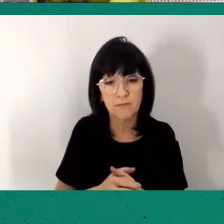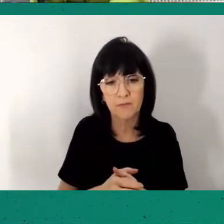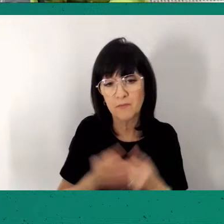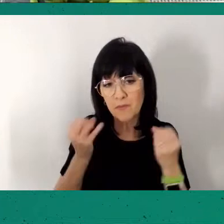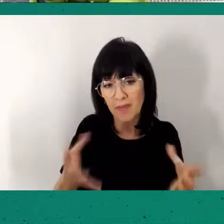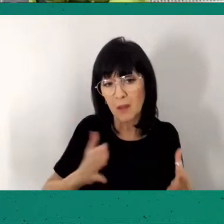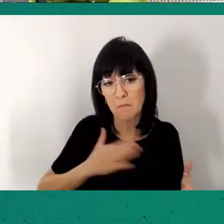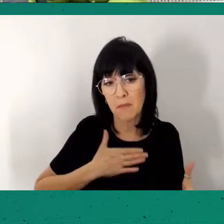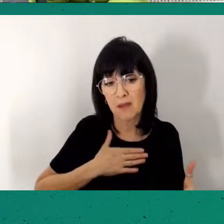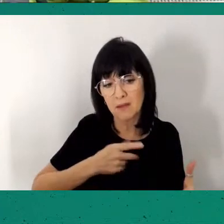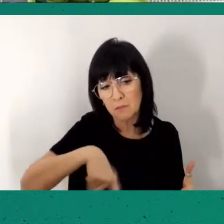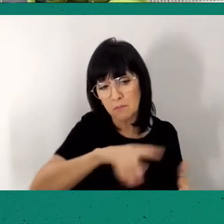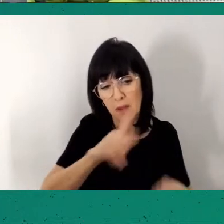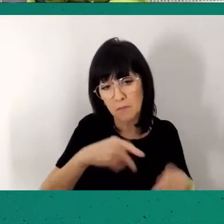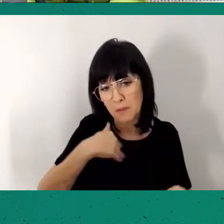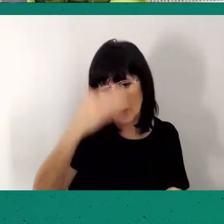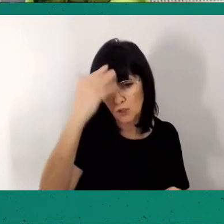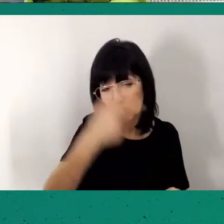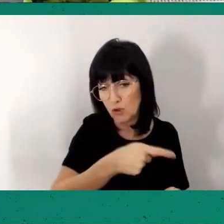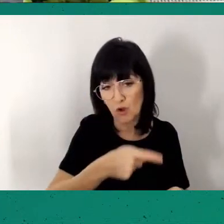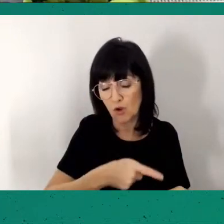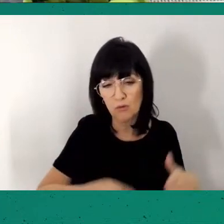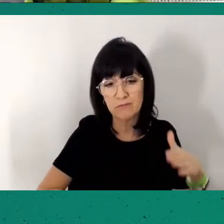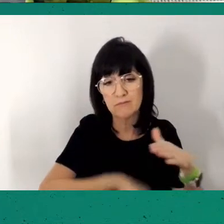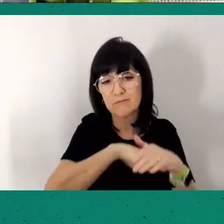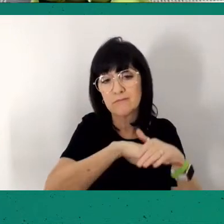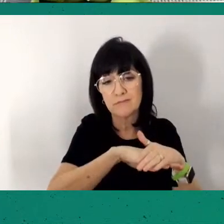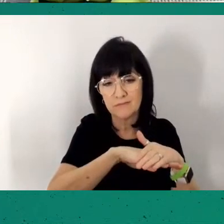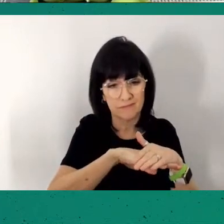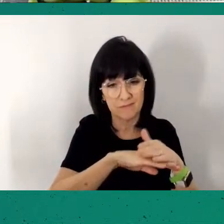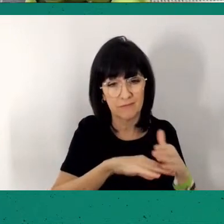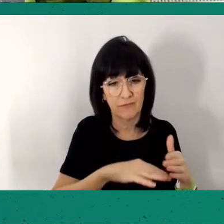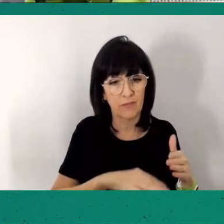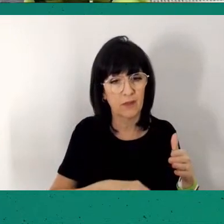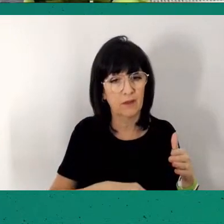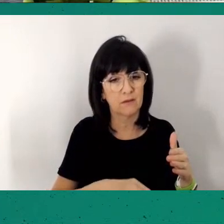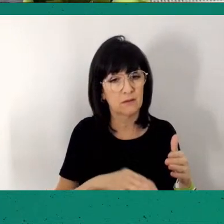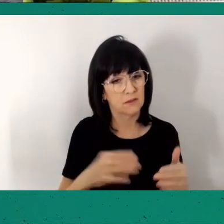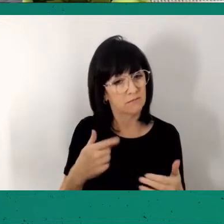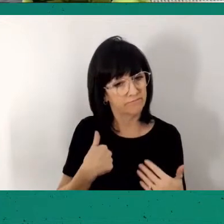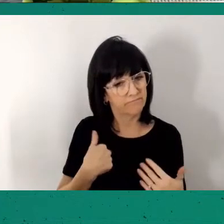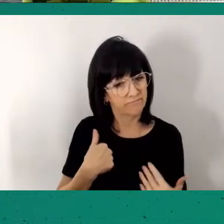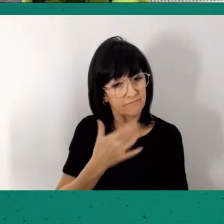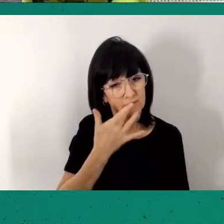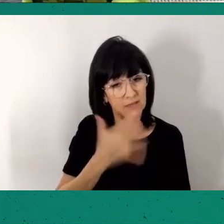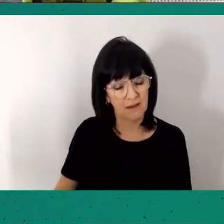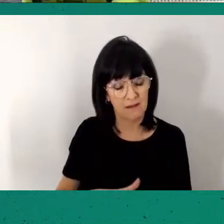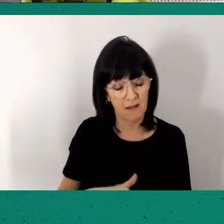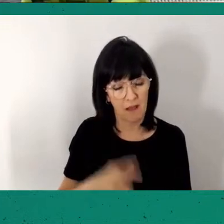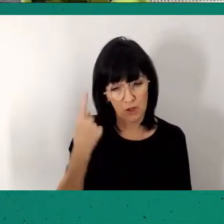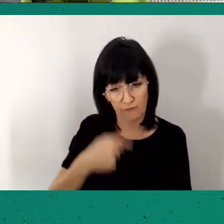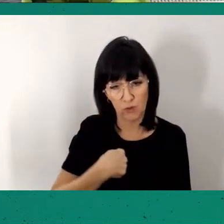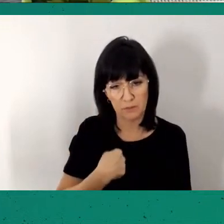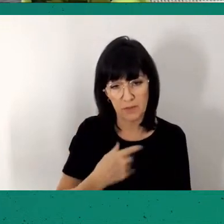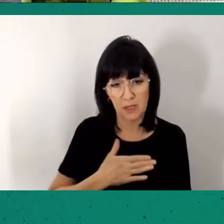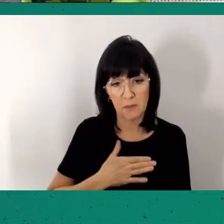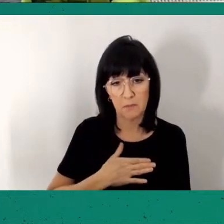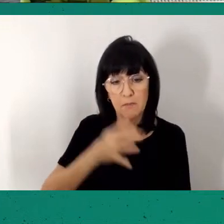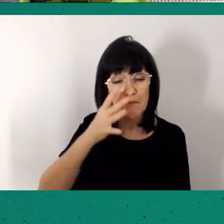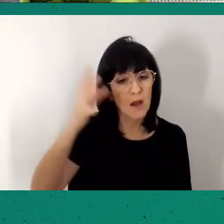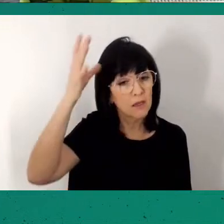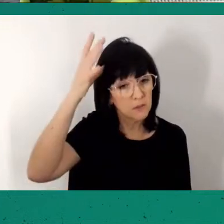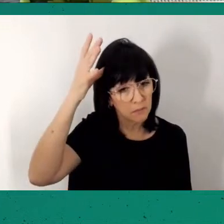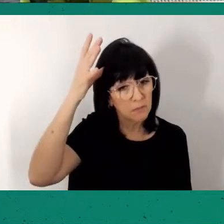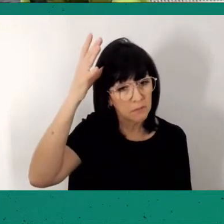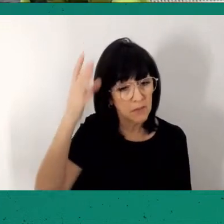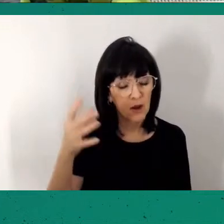the highest grade that was offered in their hometown. But fortunately for me, my parents instilled in my siblings